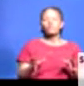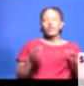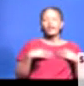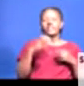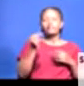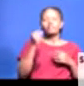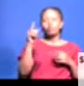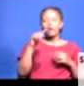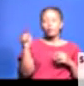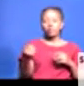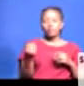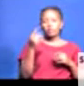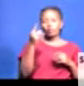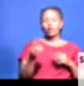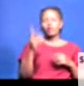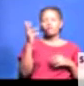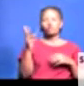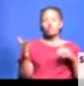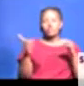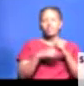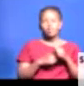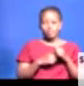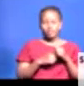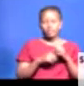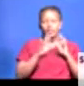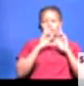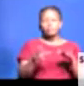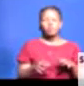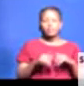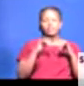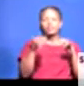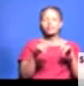51,146. Reporting for Prime Edition, I'm Jacqueline Masharia.